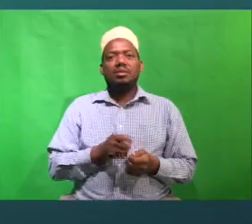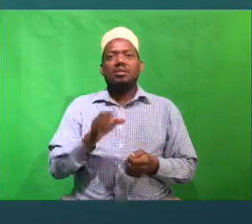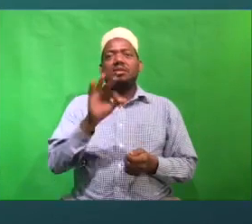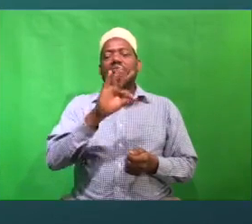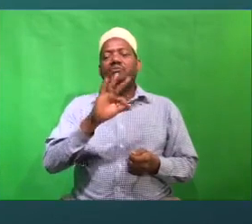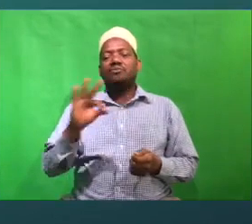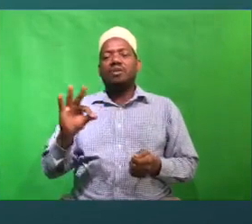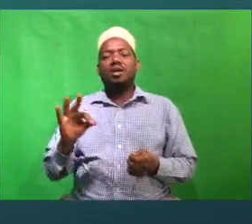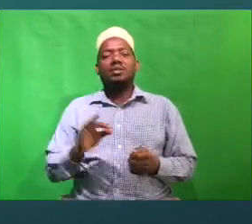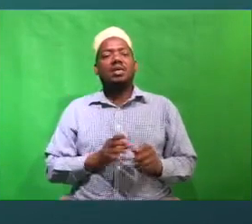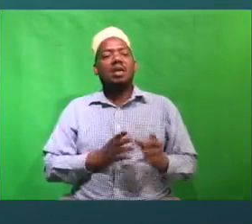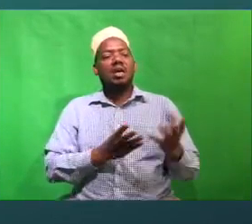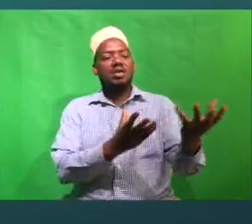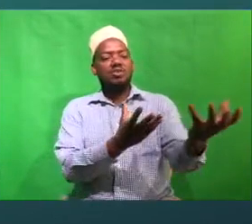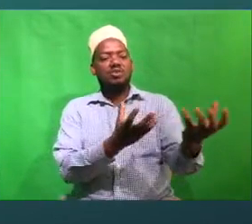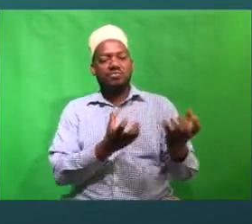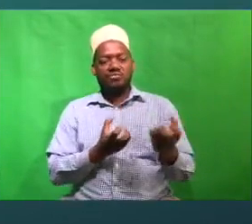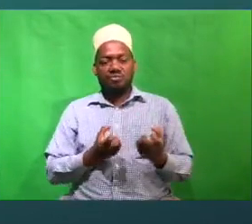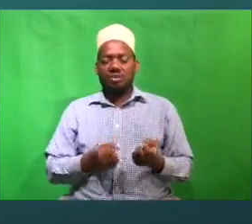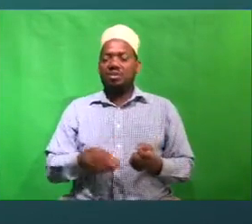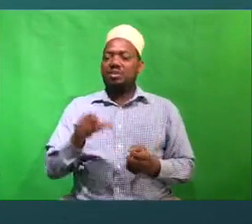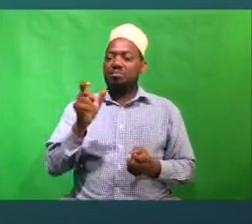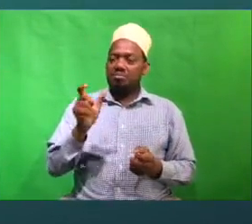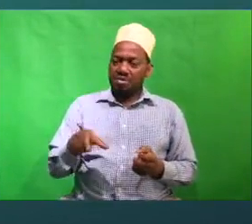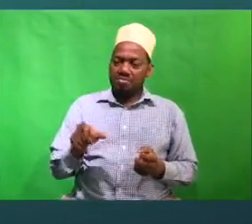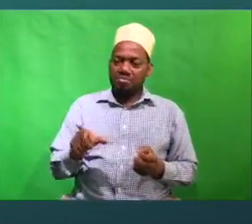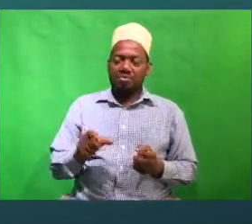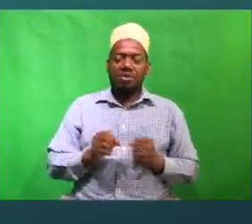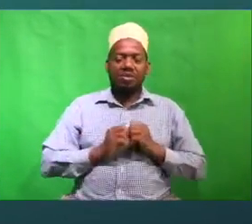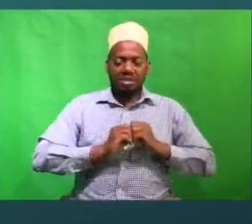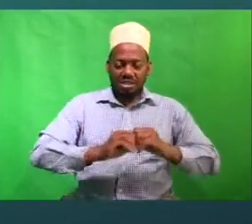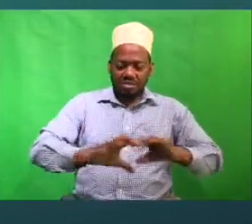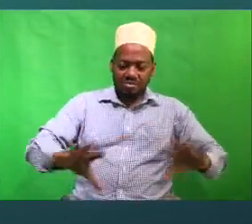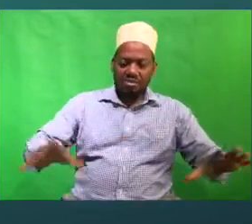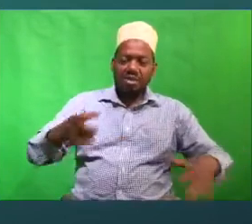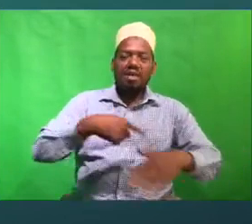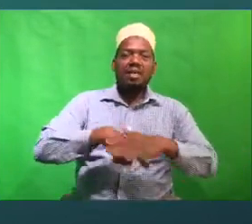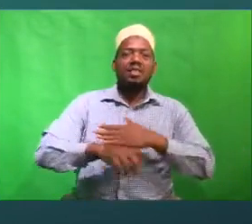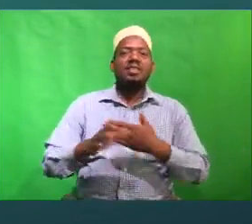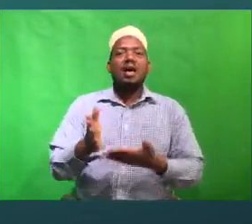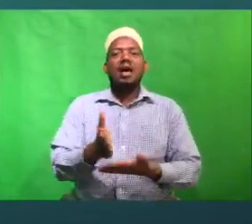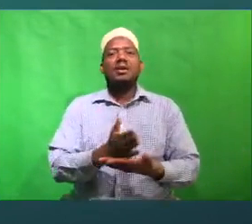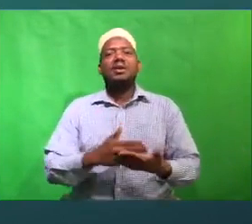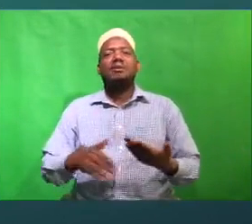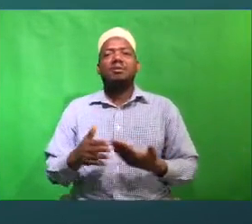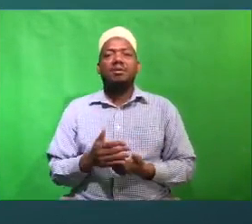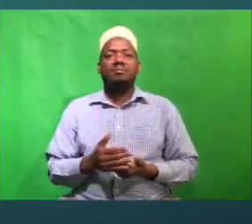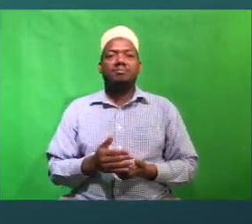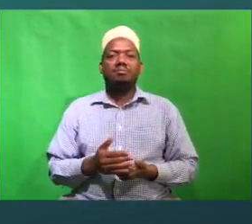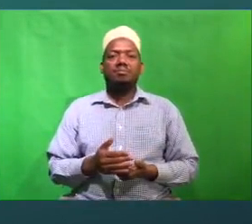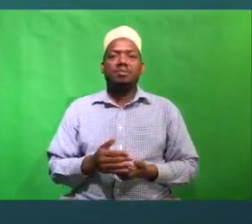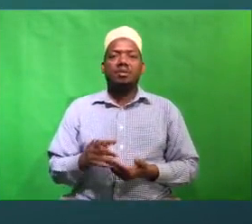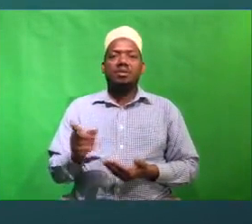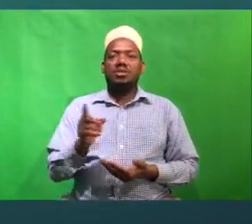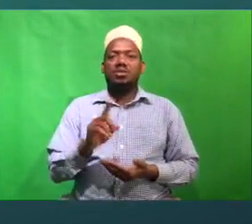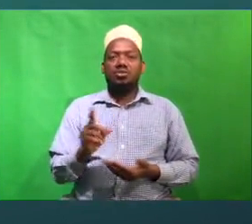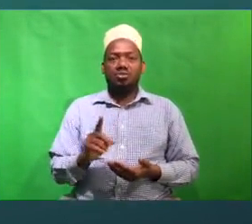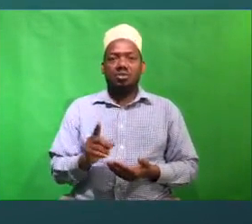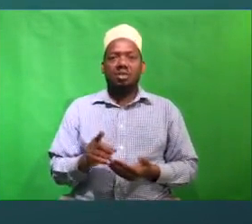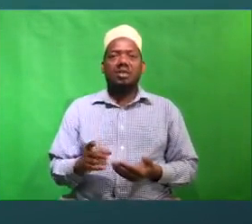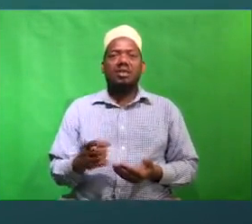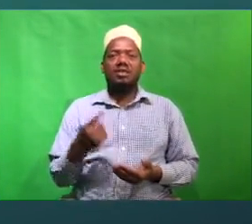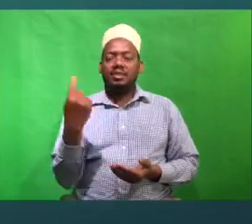factor influence people to be distributed in the area. There is several factors, my dear students. It's not a